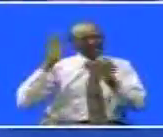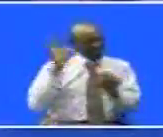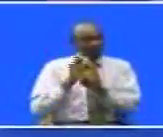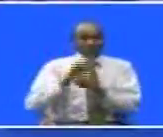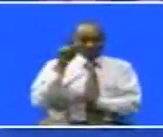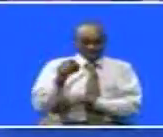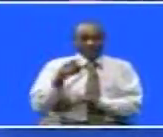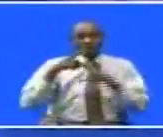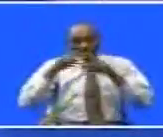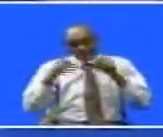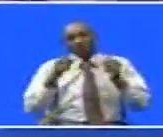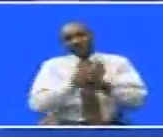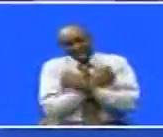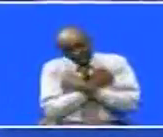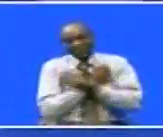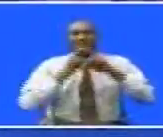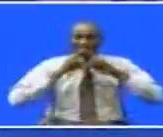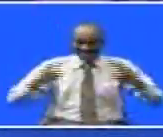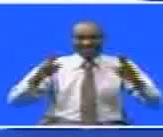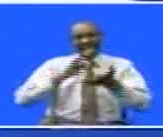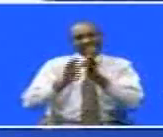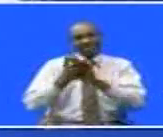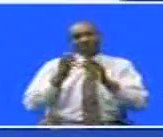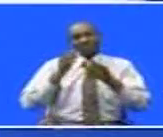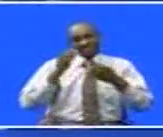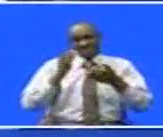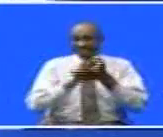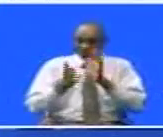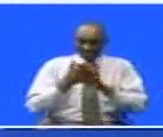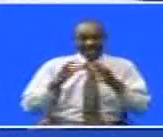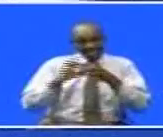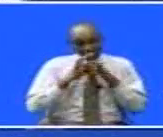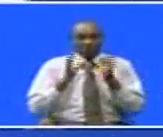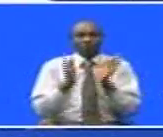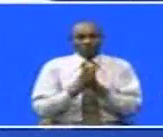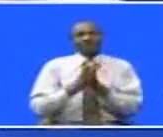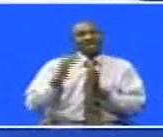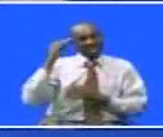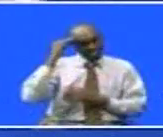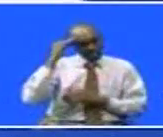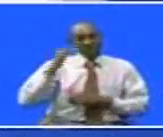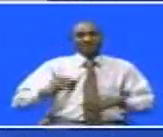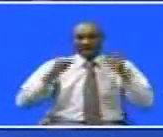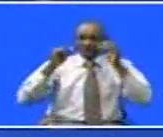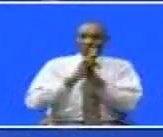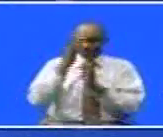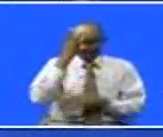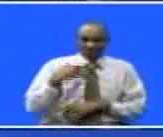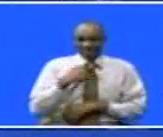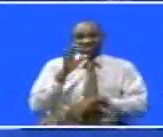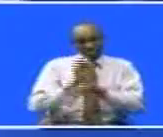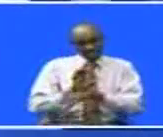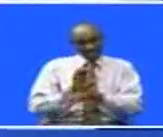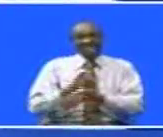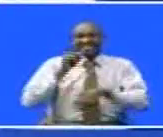expectation of a message of love, peace and reconciliation from the global head of the Catholic Church. And the message from State House